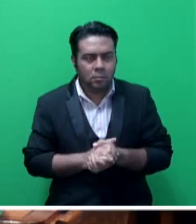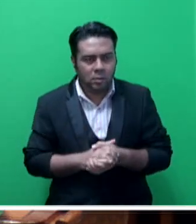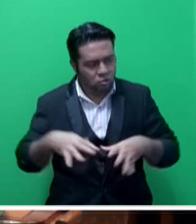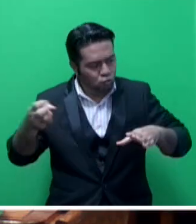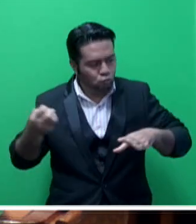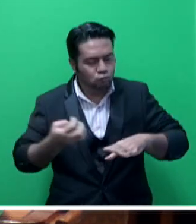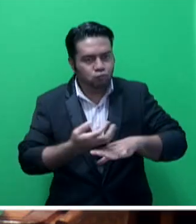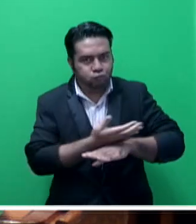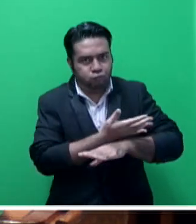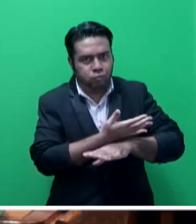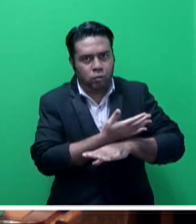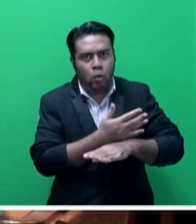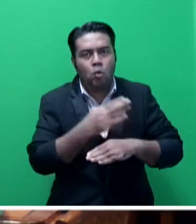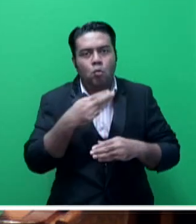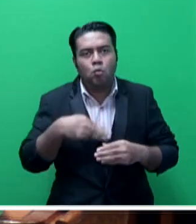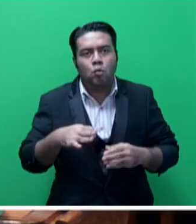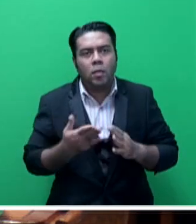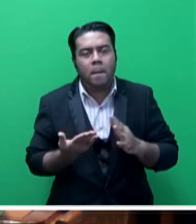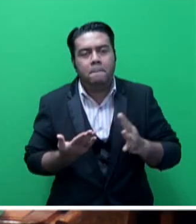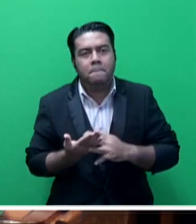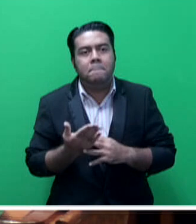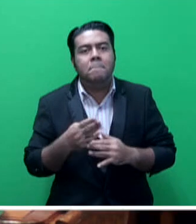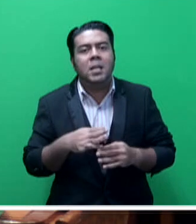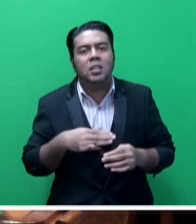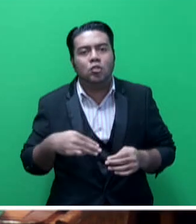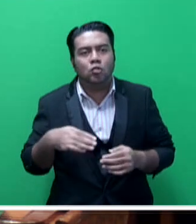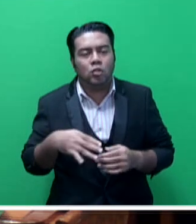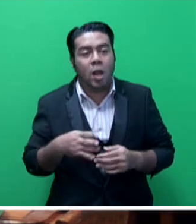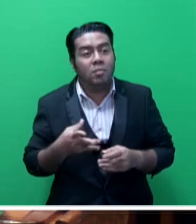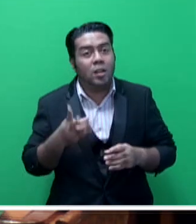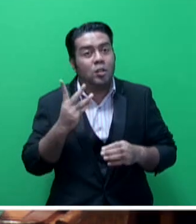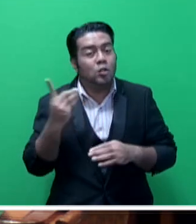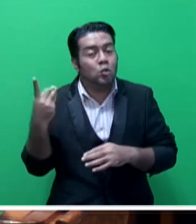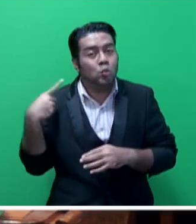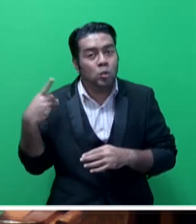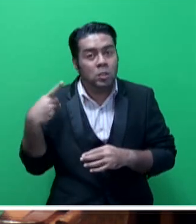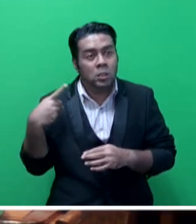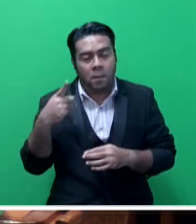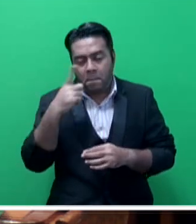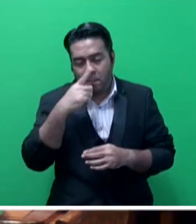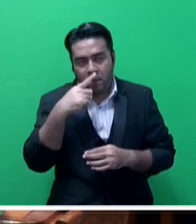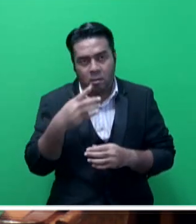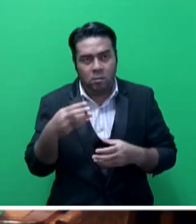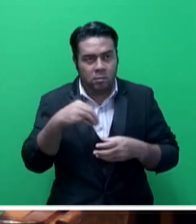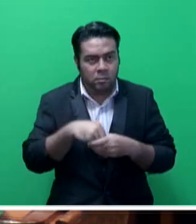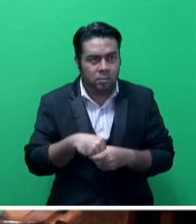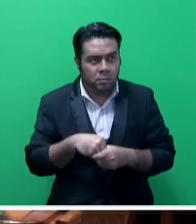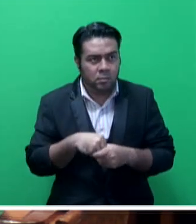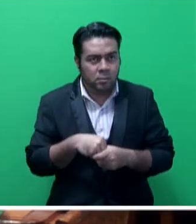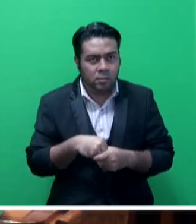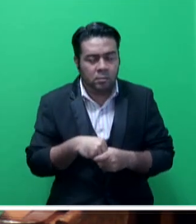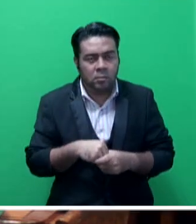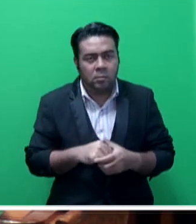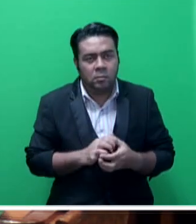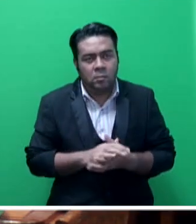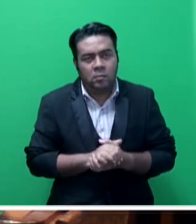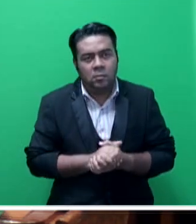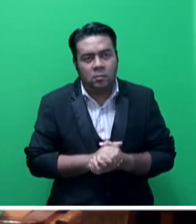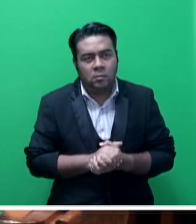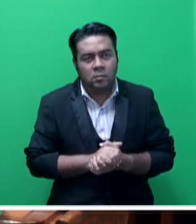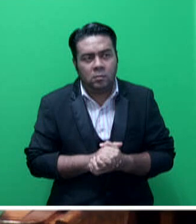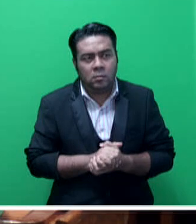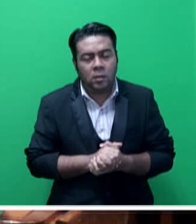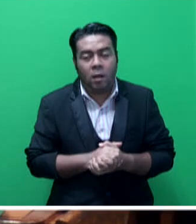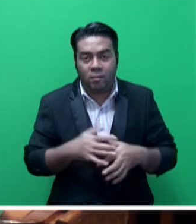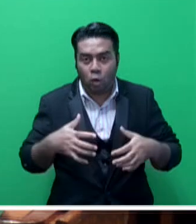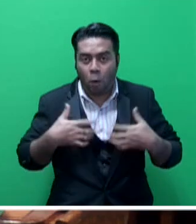the ministry, and the duty of those that man the